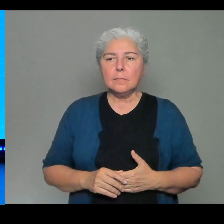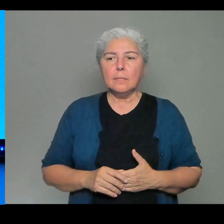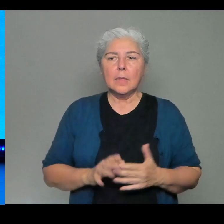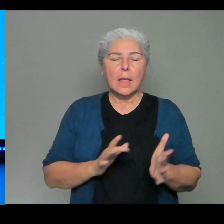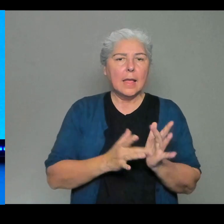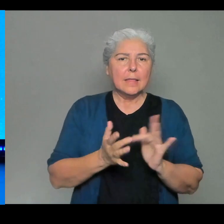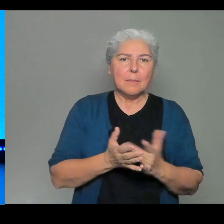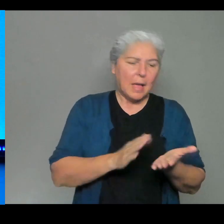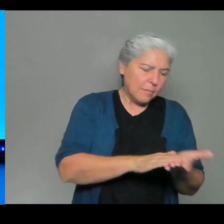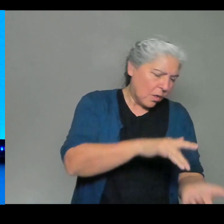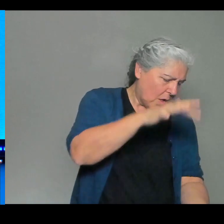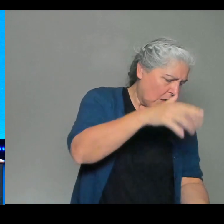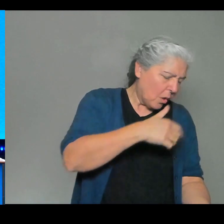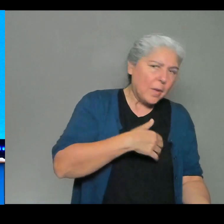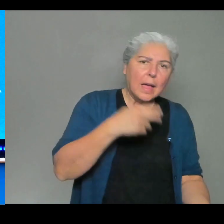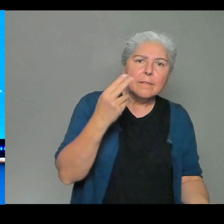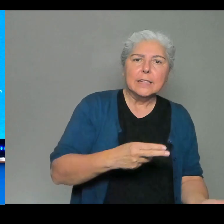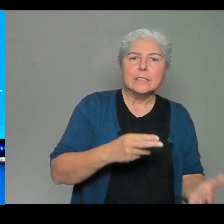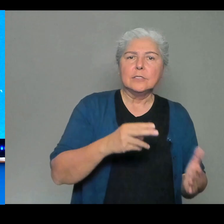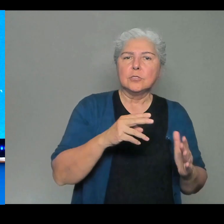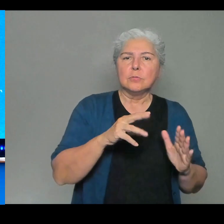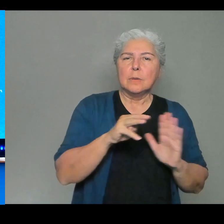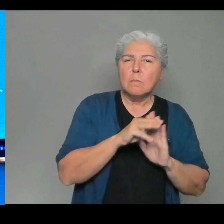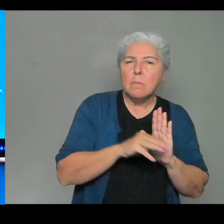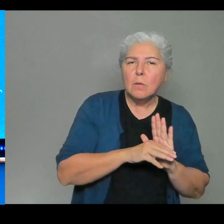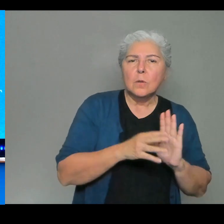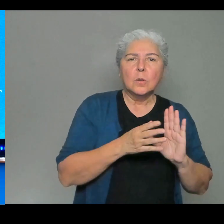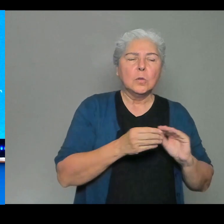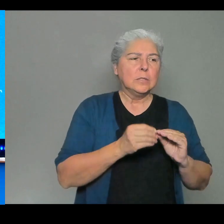it's the historical books where Moses was,